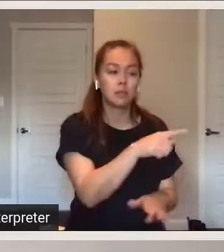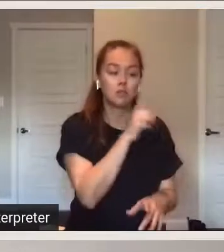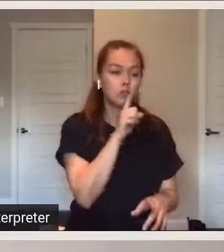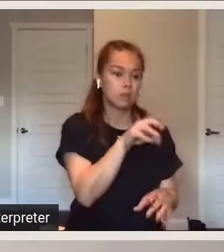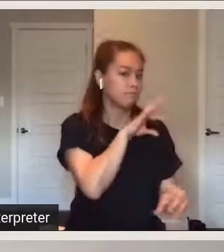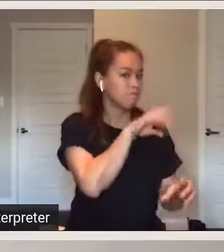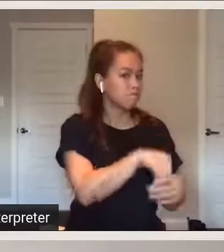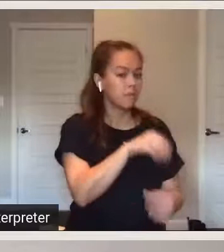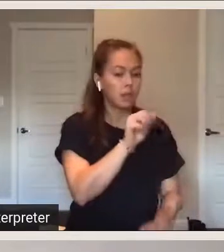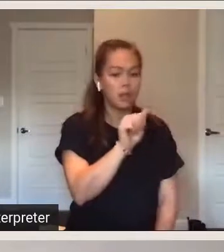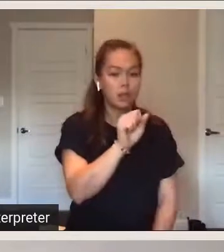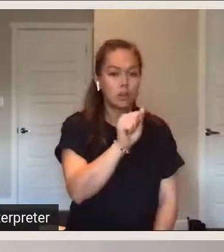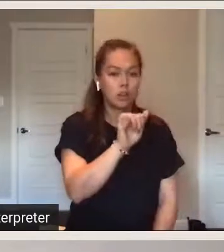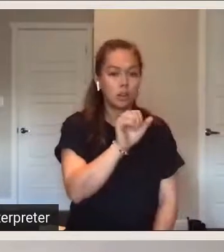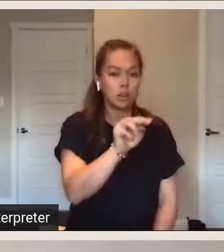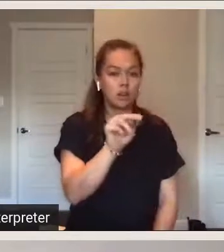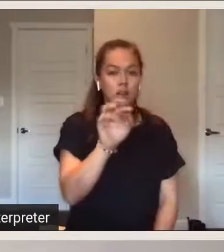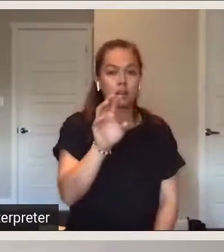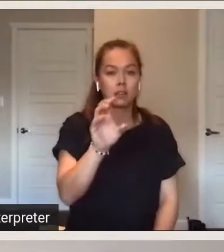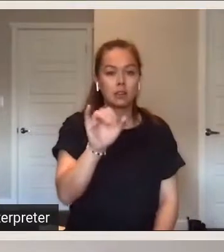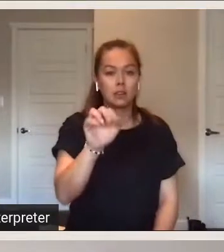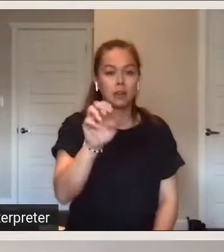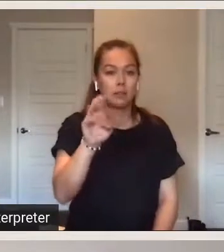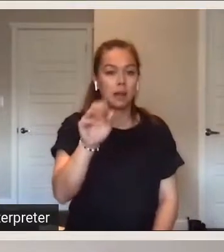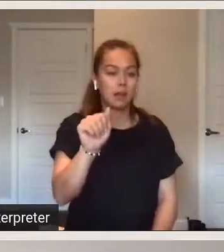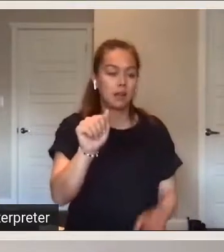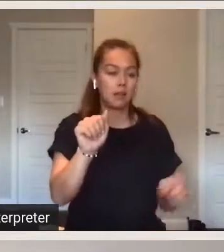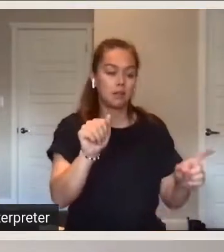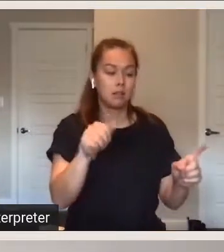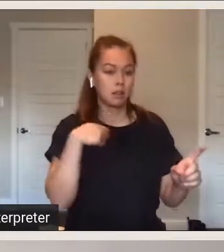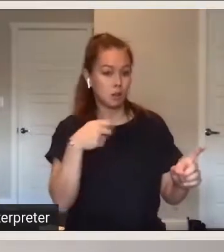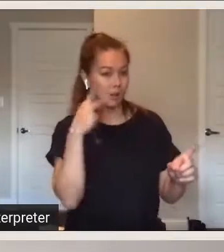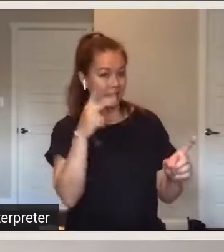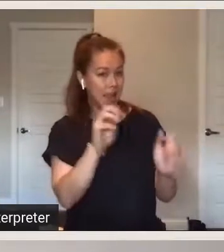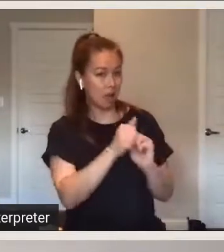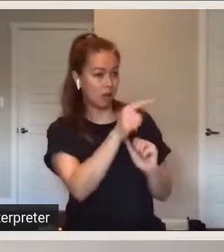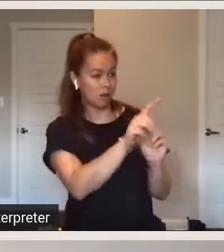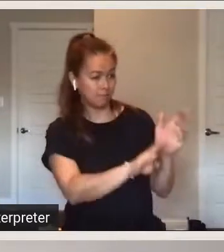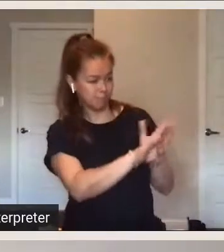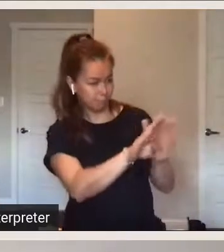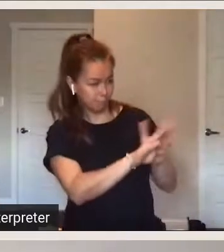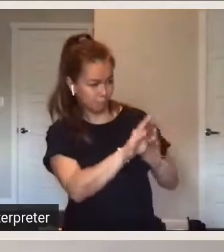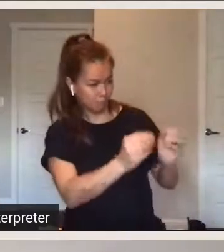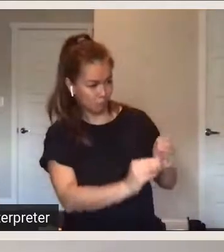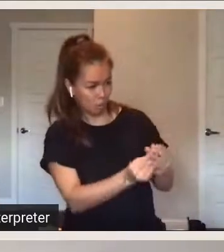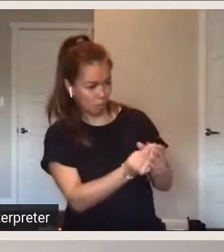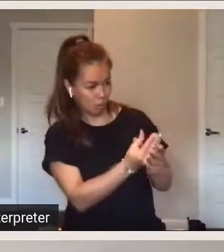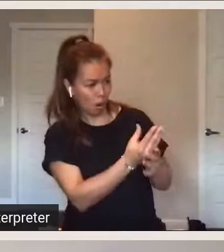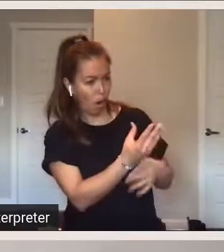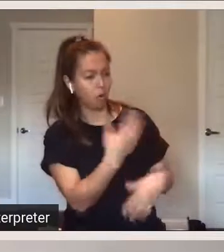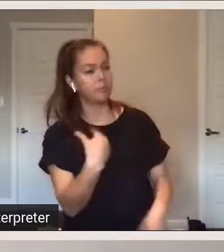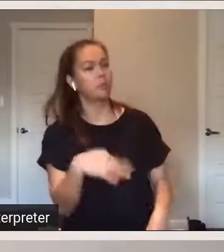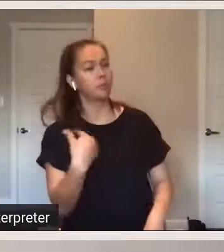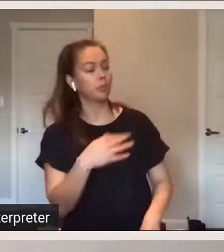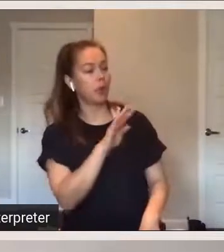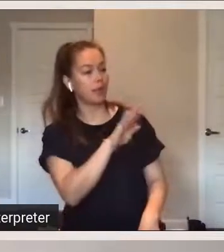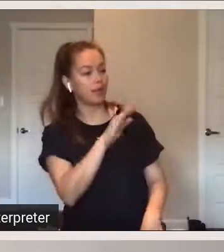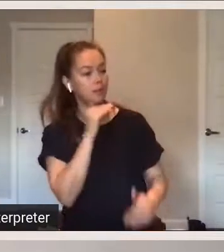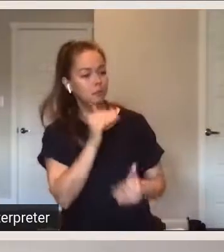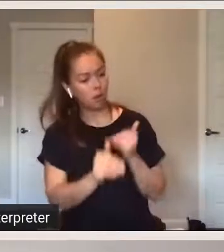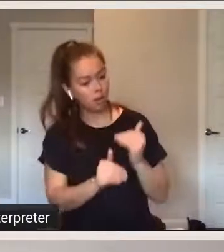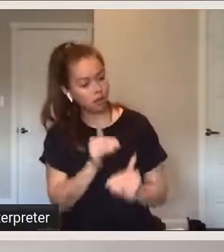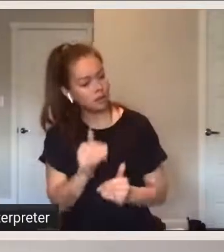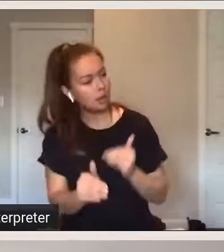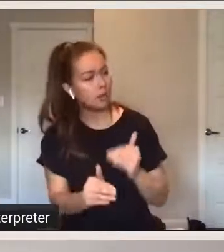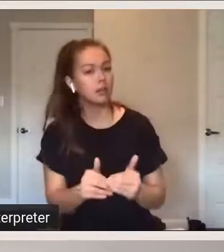It was just interesting to see that growth and that process and see his evolution to where he